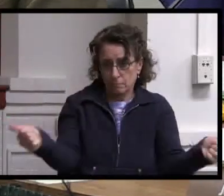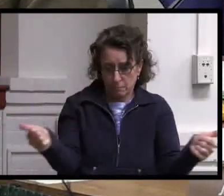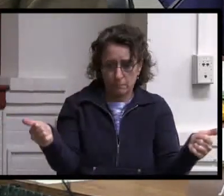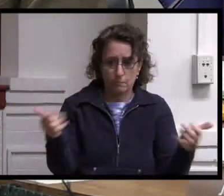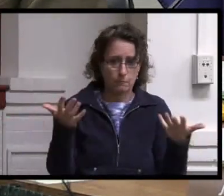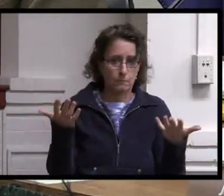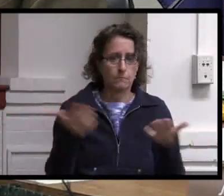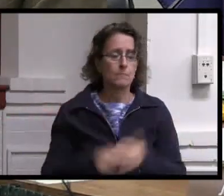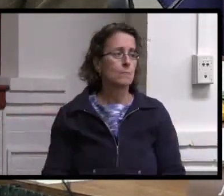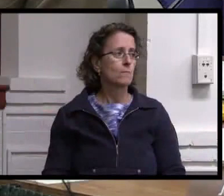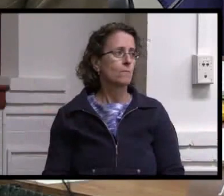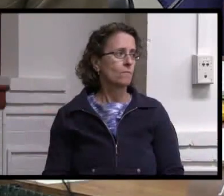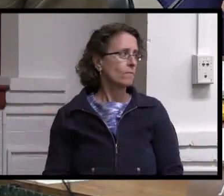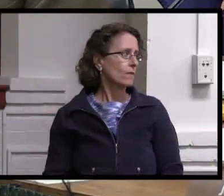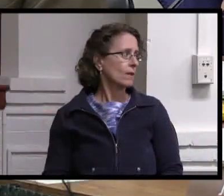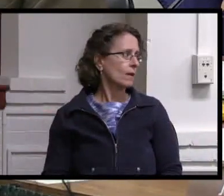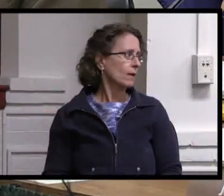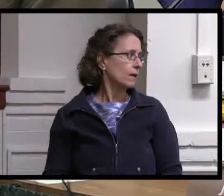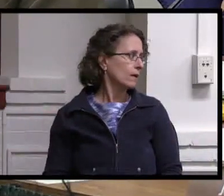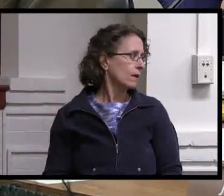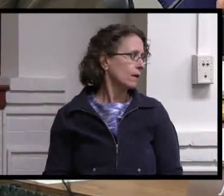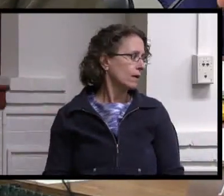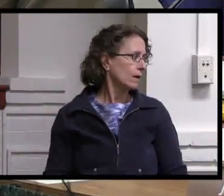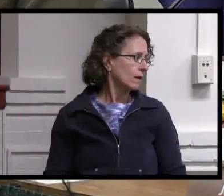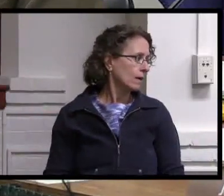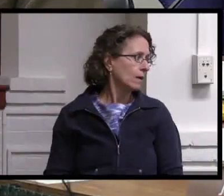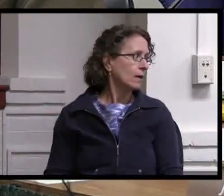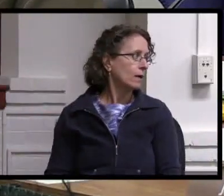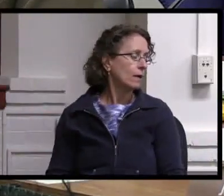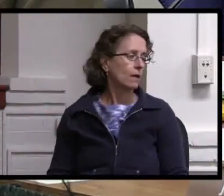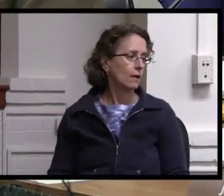of summarizing where we are. Right. What I would think, if everybody